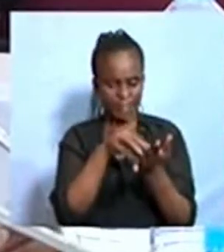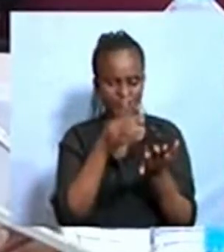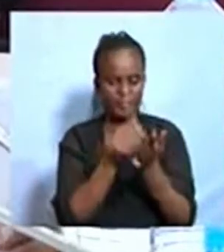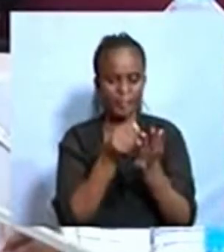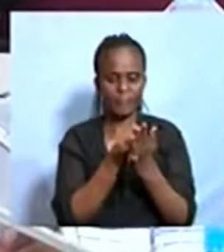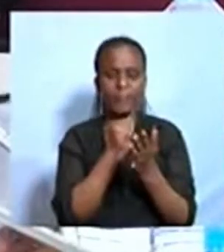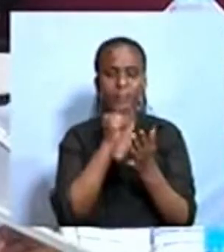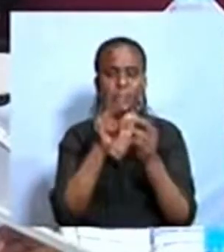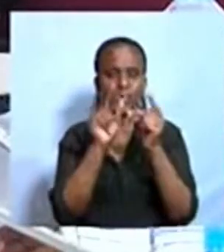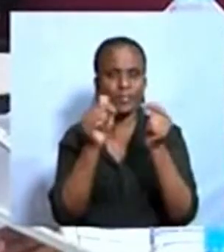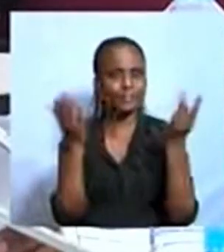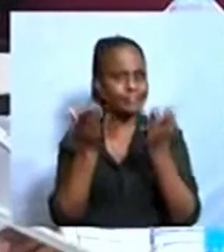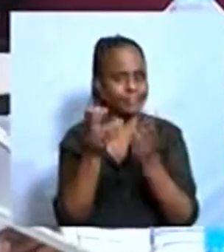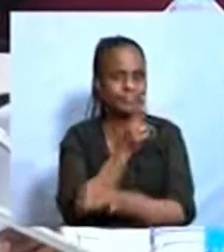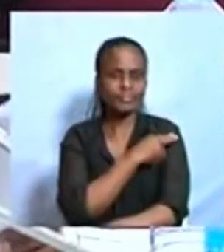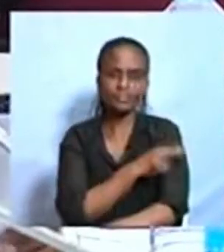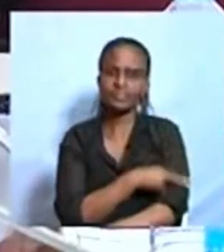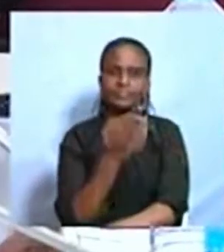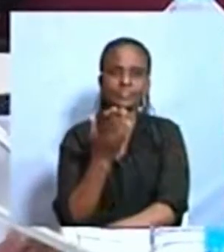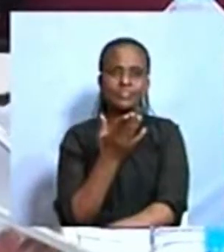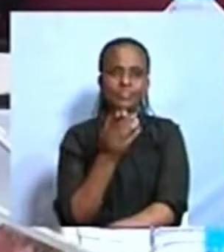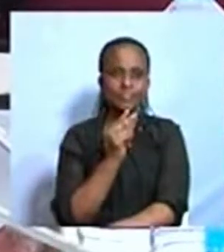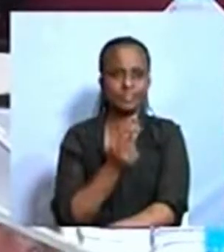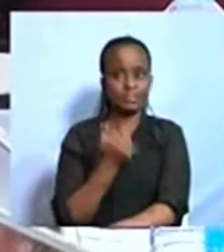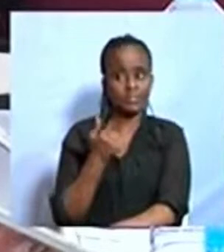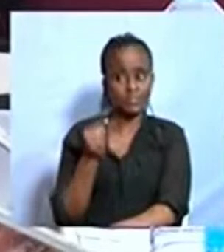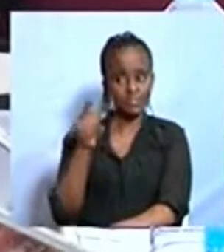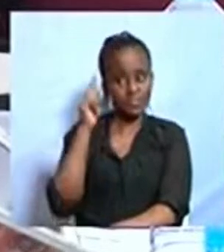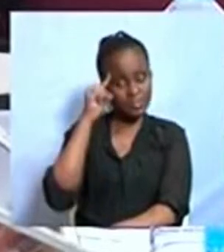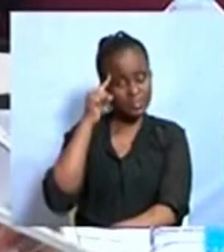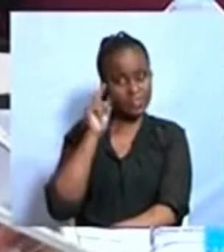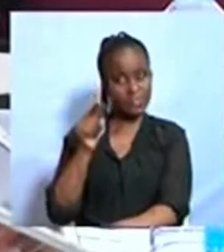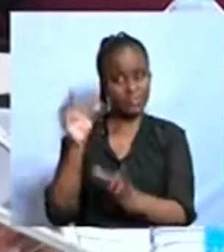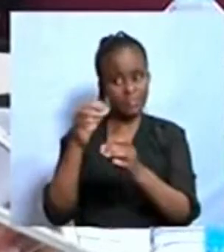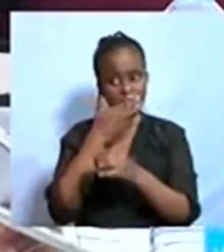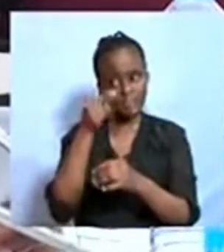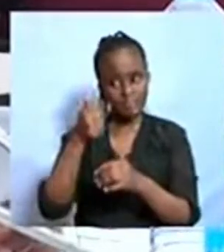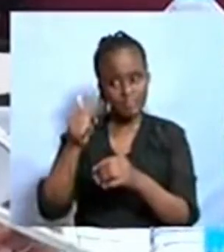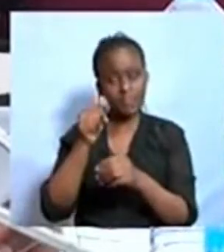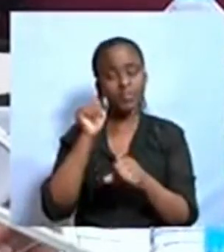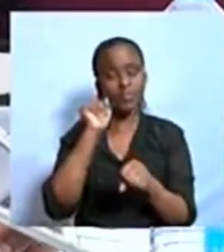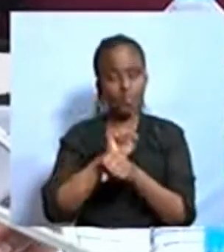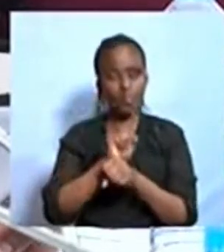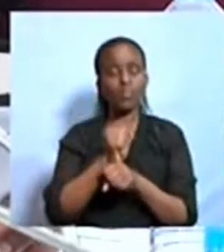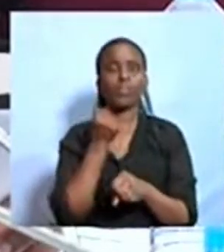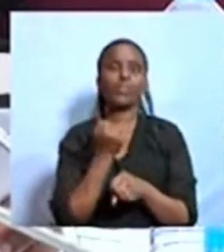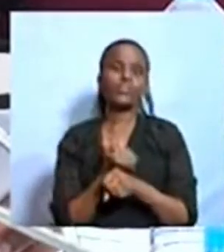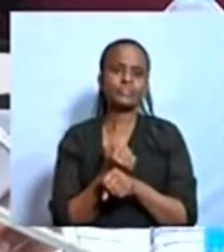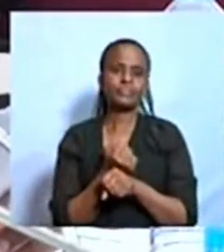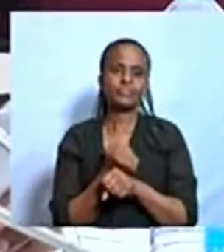not reach the health facilities. And we really think that this committee would be very